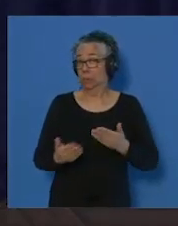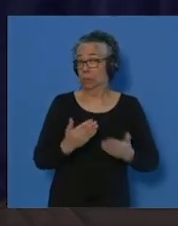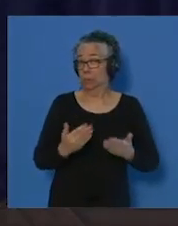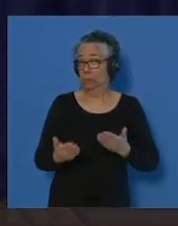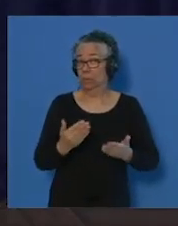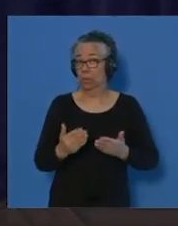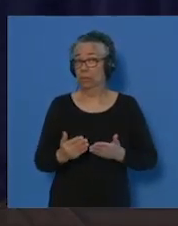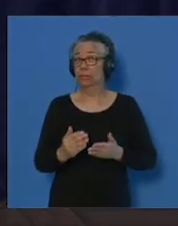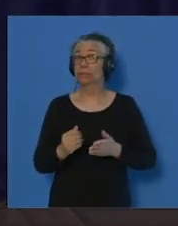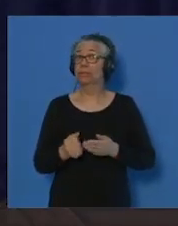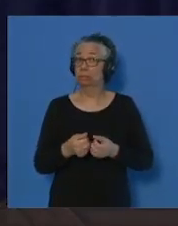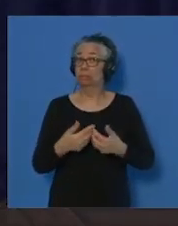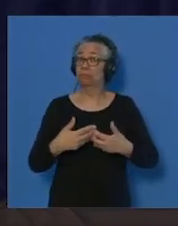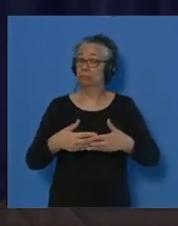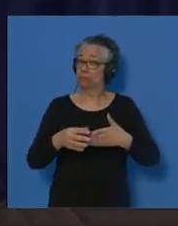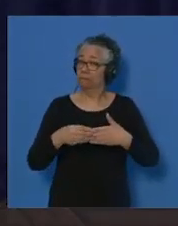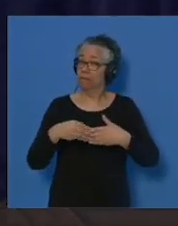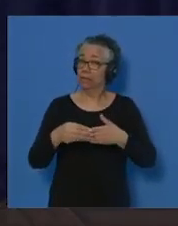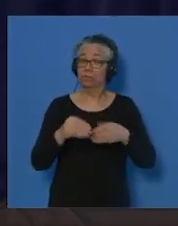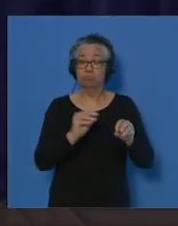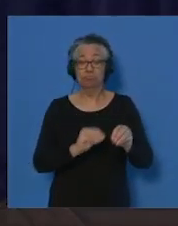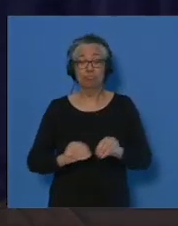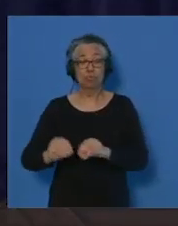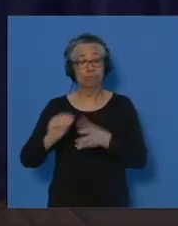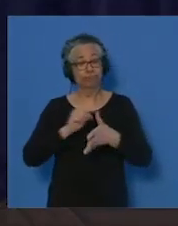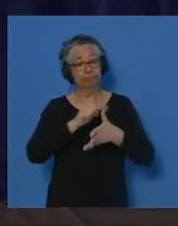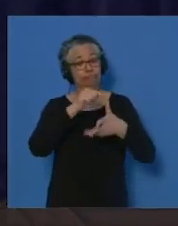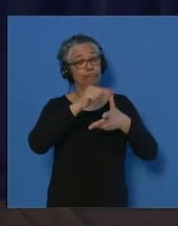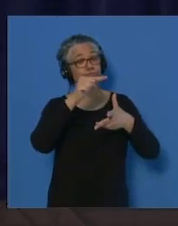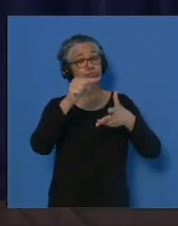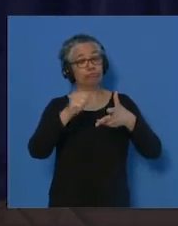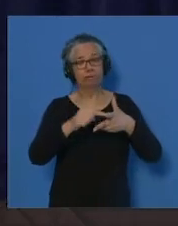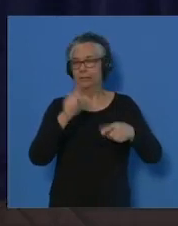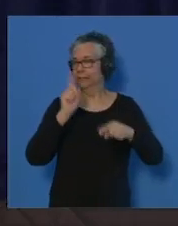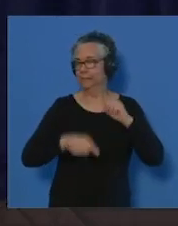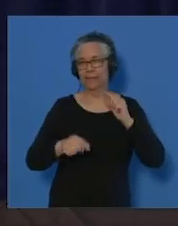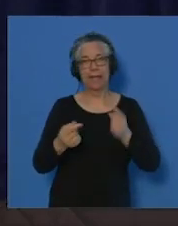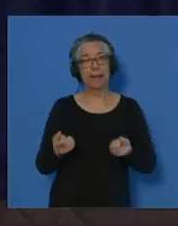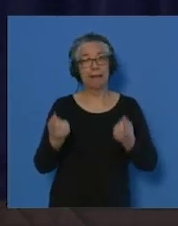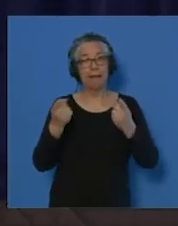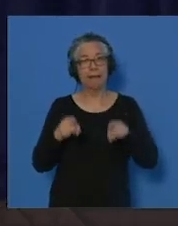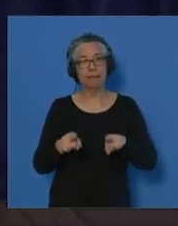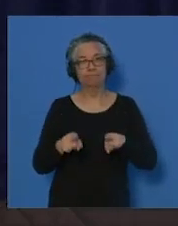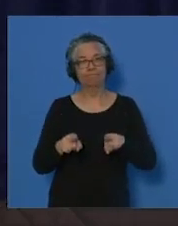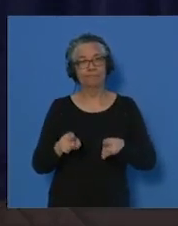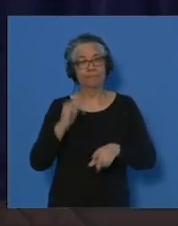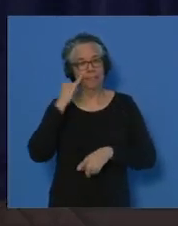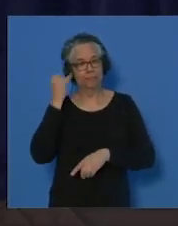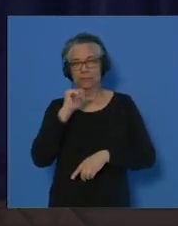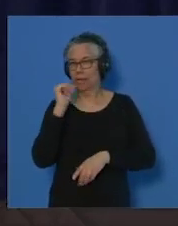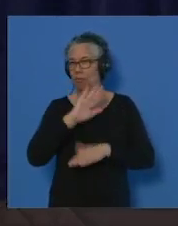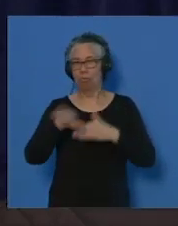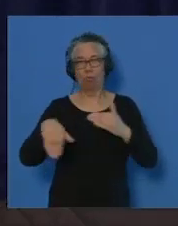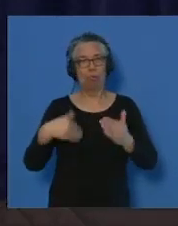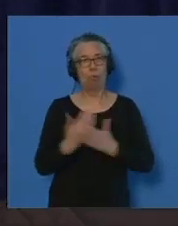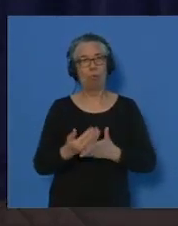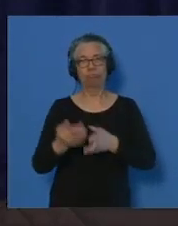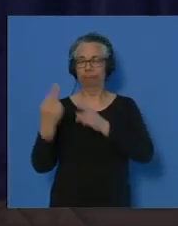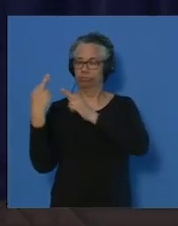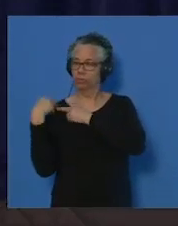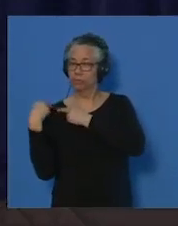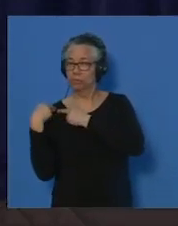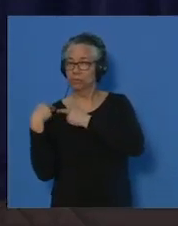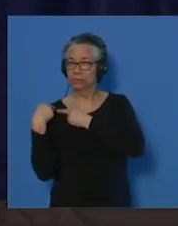us to move to phase 2, it cannot happen if we are not all doing our part. And that means very